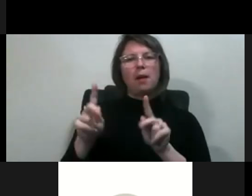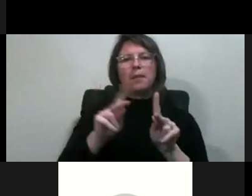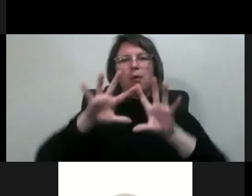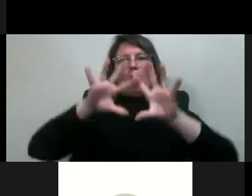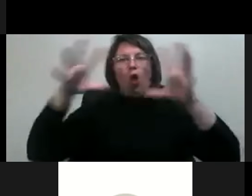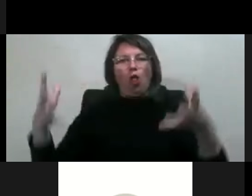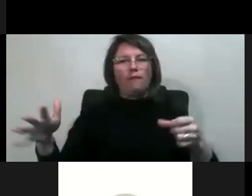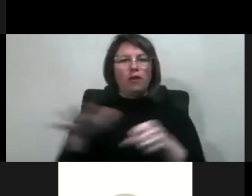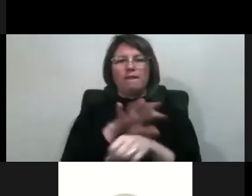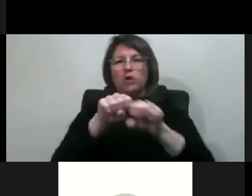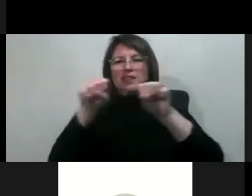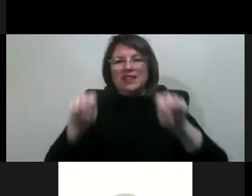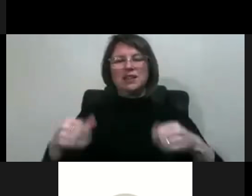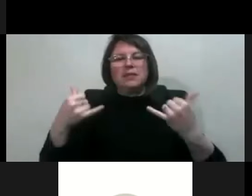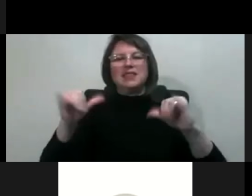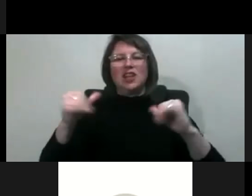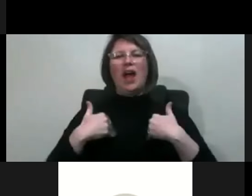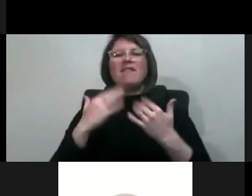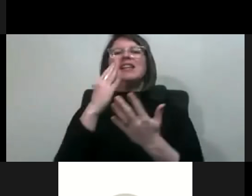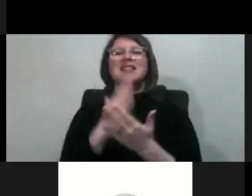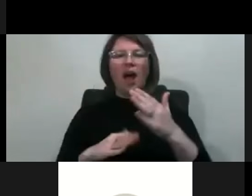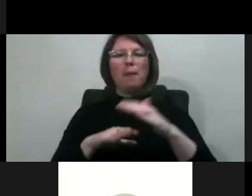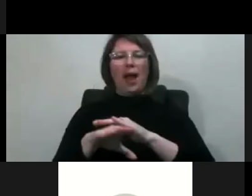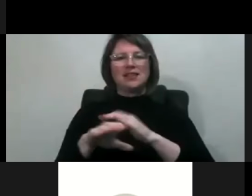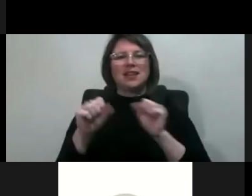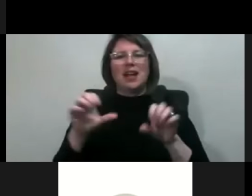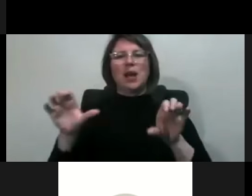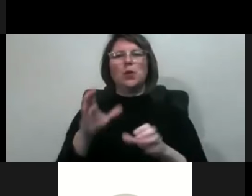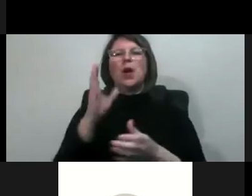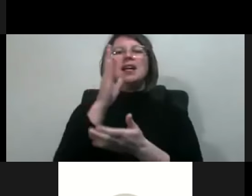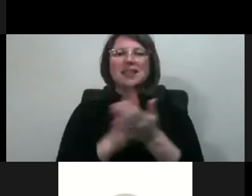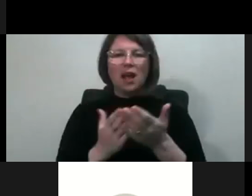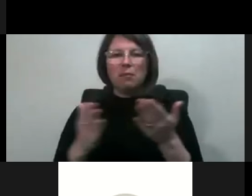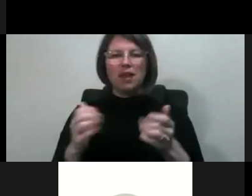able to have some access and still conduct their essential needs.